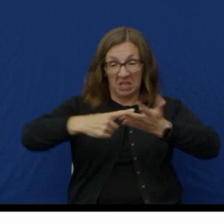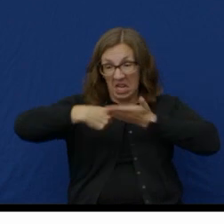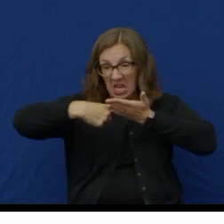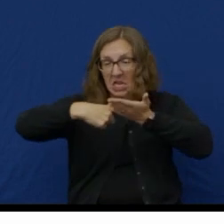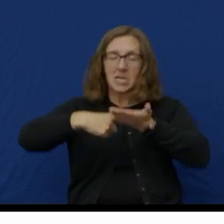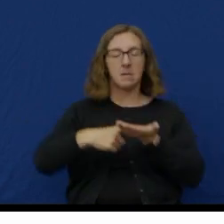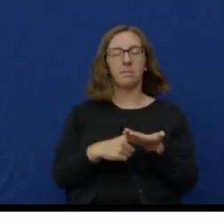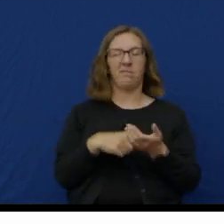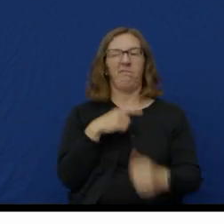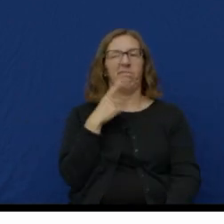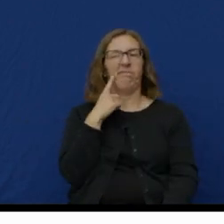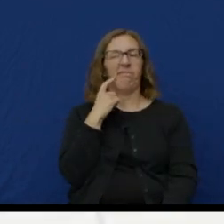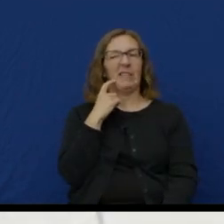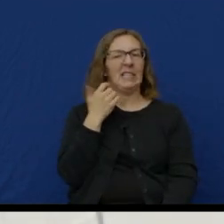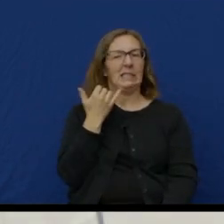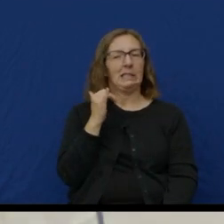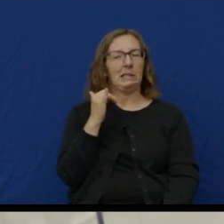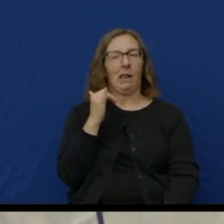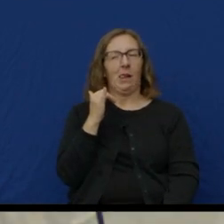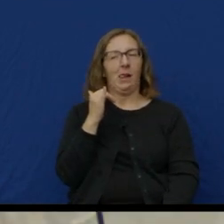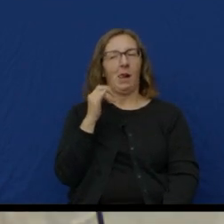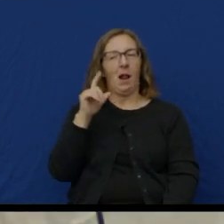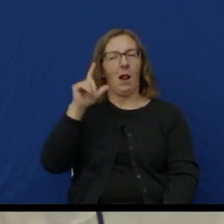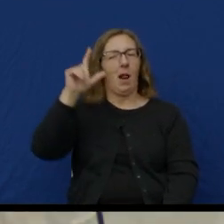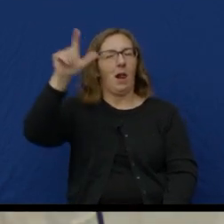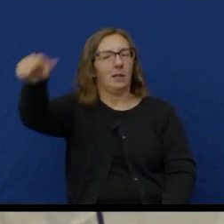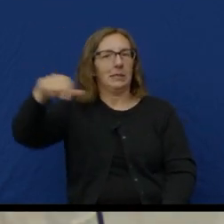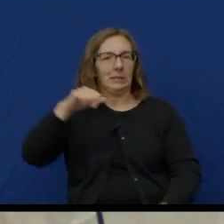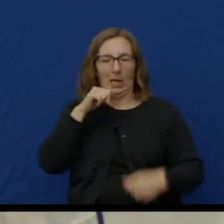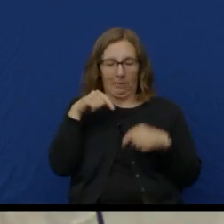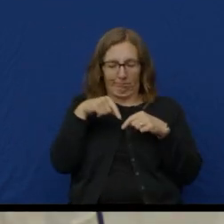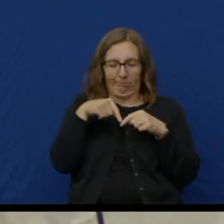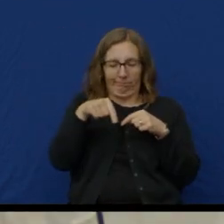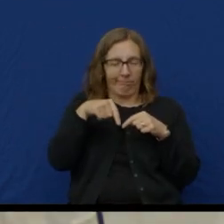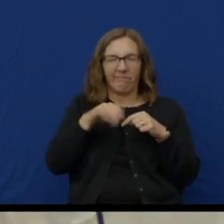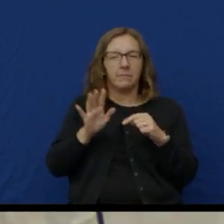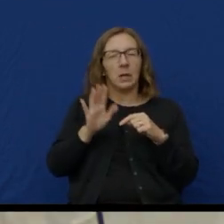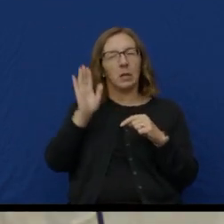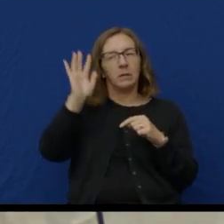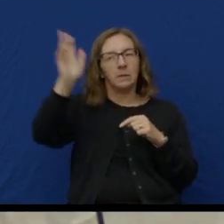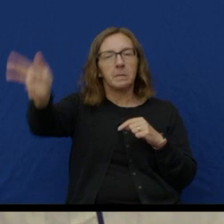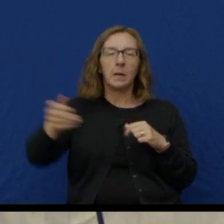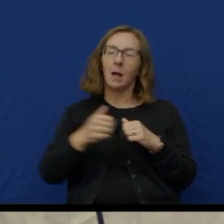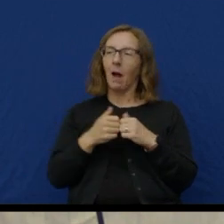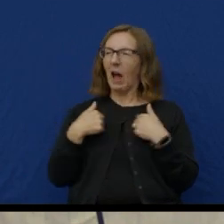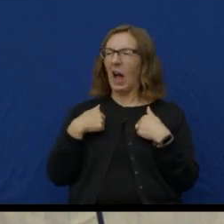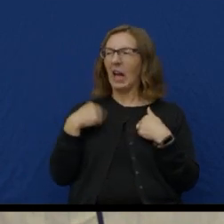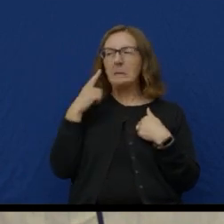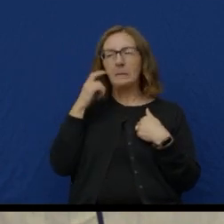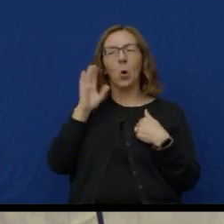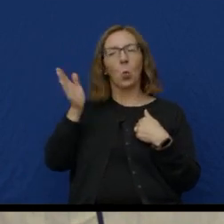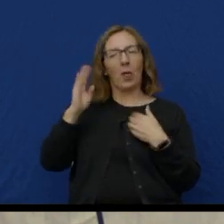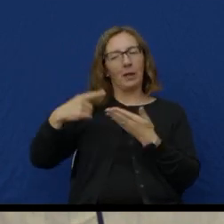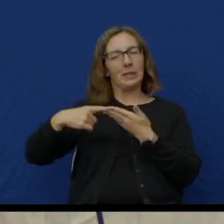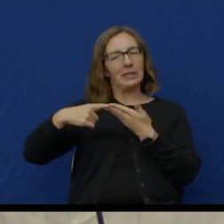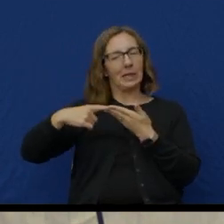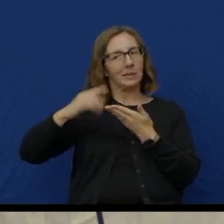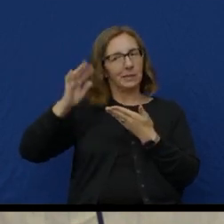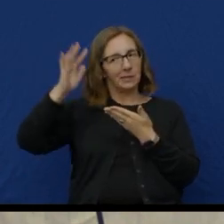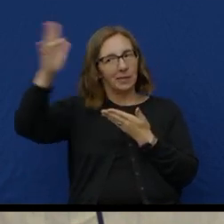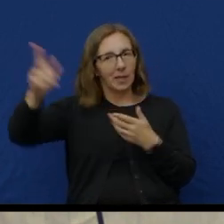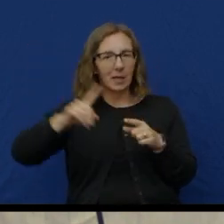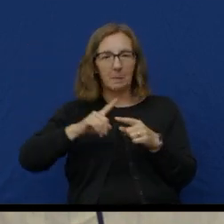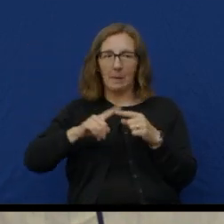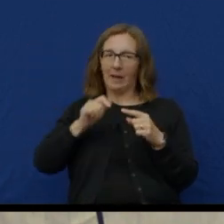or two away from really seeing movement, because so far I haven't seen or heard that those are going to be discussed in the interim